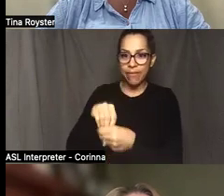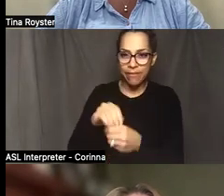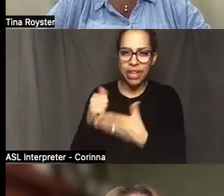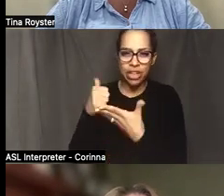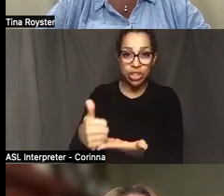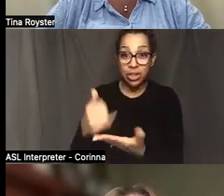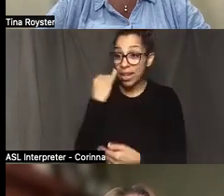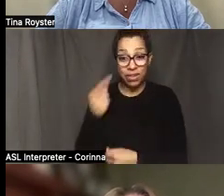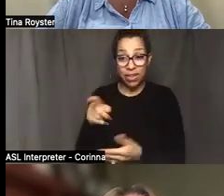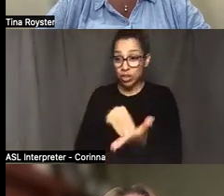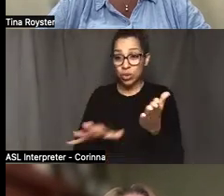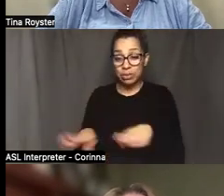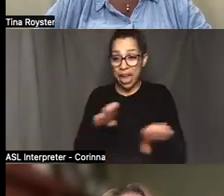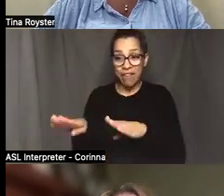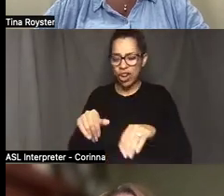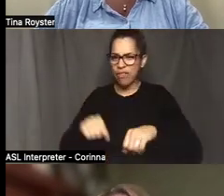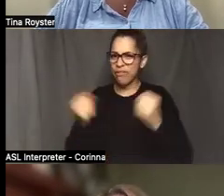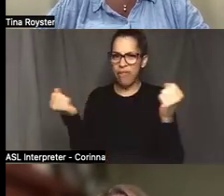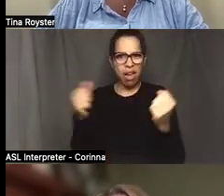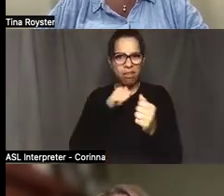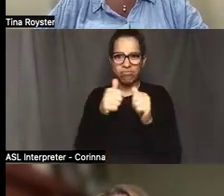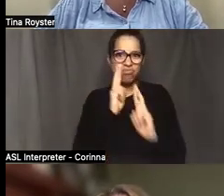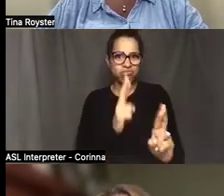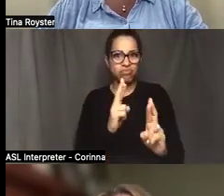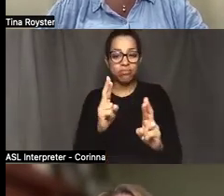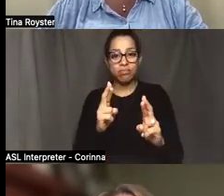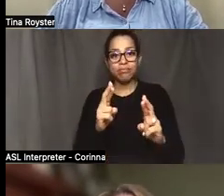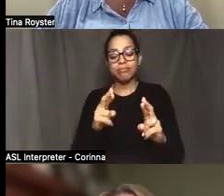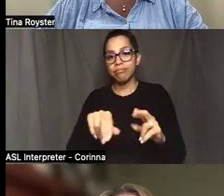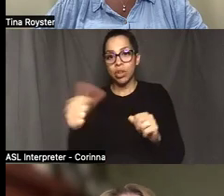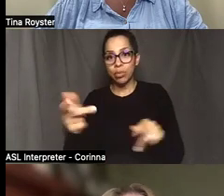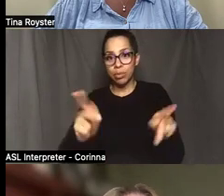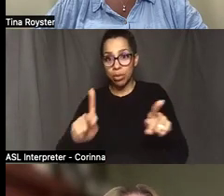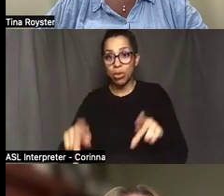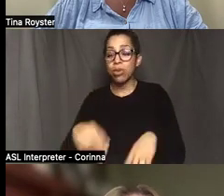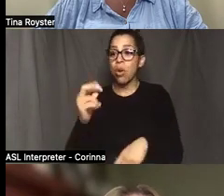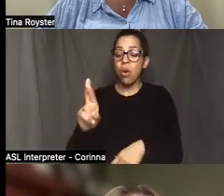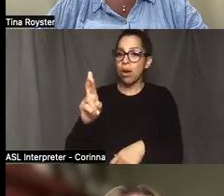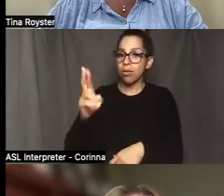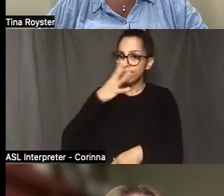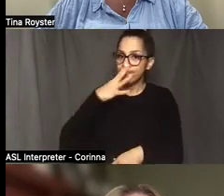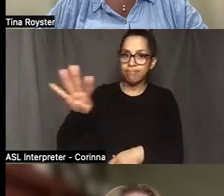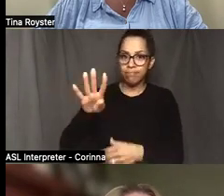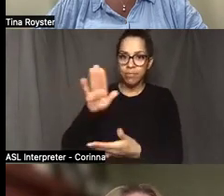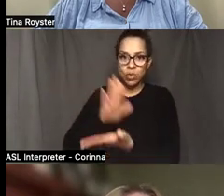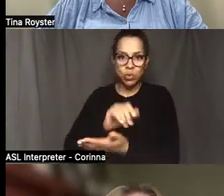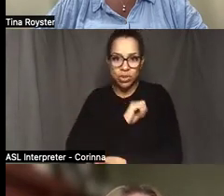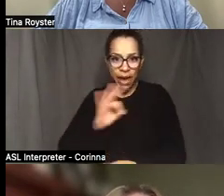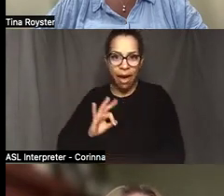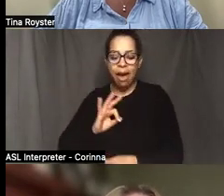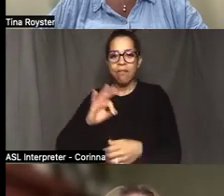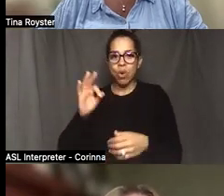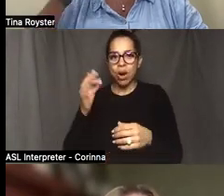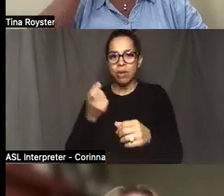behavior violates the safety of others, or if the student demonstrates defiance of school staff or disrupts the learning of others, the student may